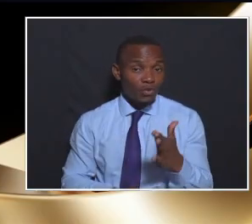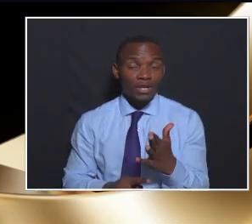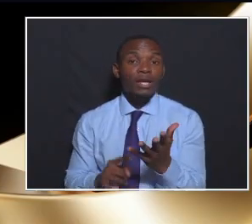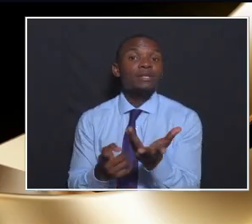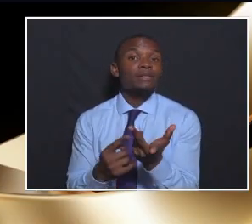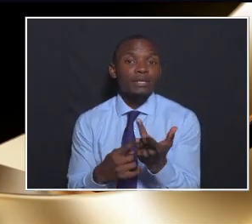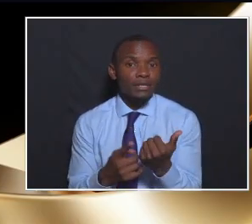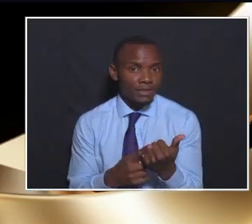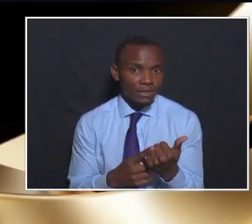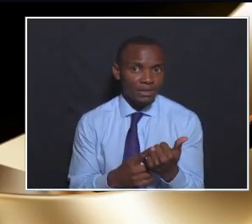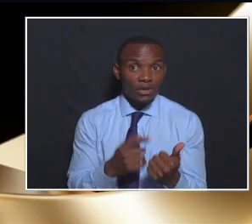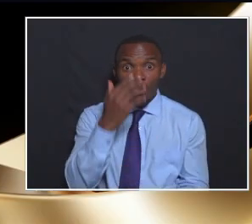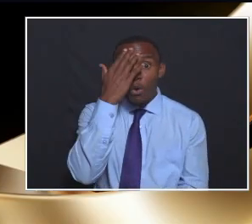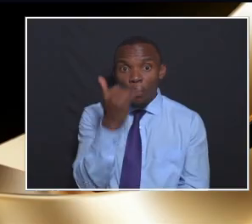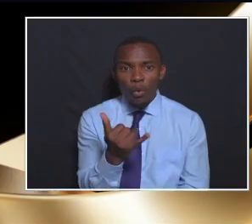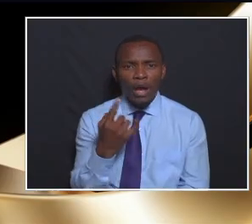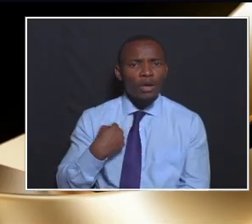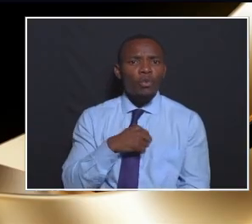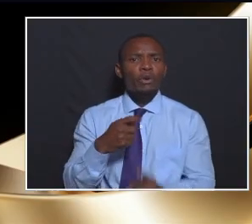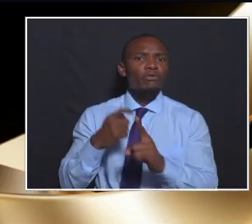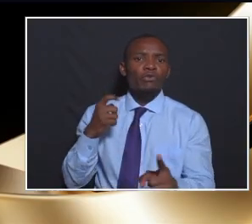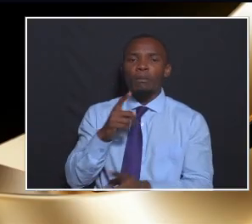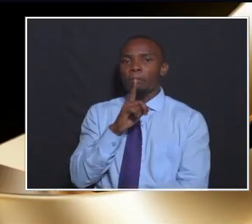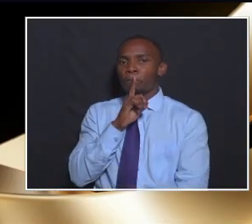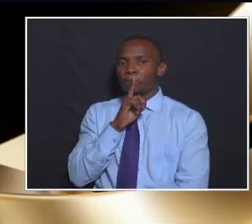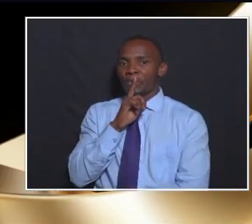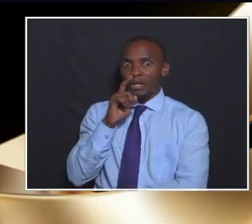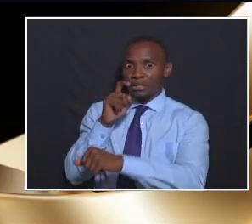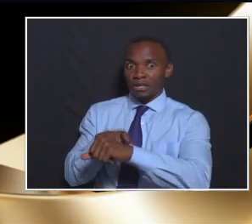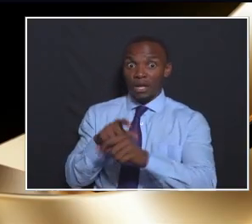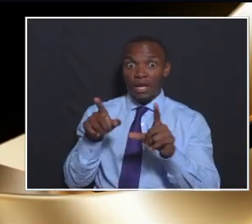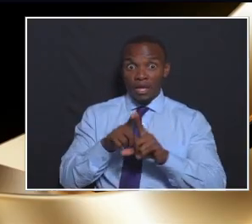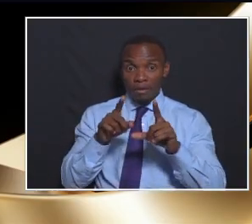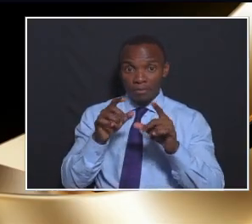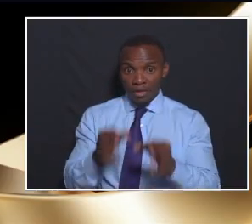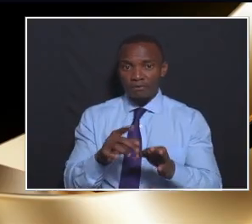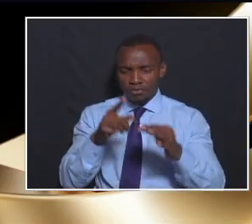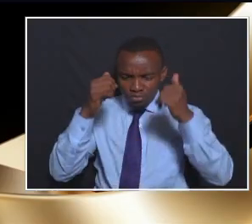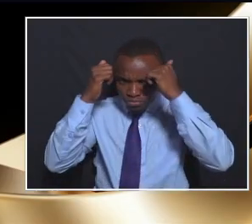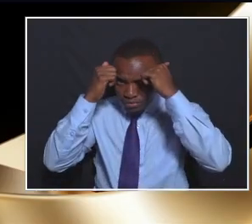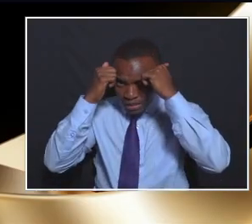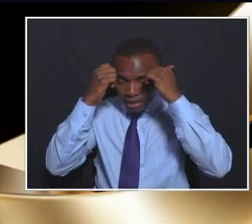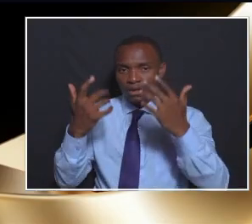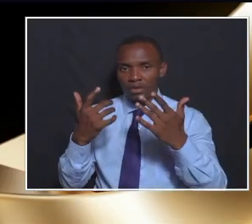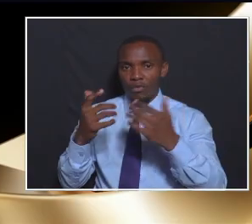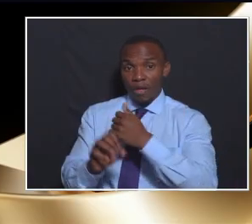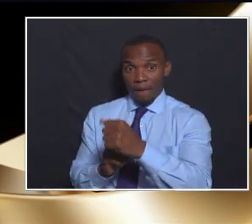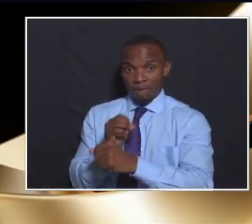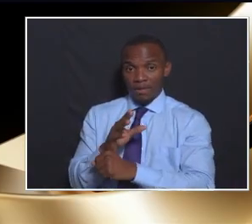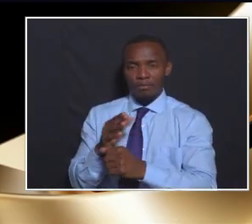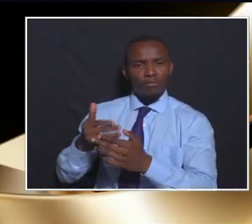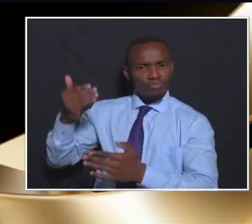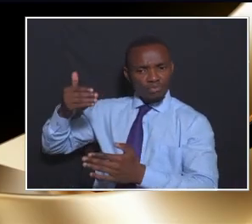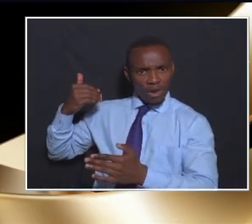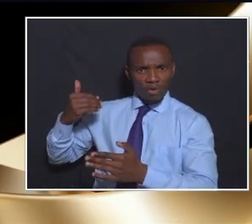because we came from a silent era. For those of you who are scholars in film, you know we came from the silent era, and now we are in